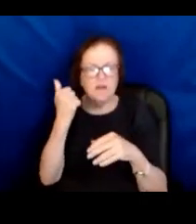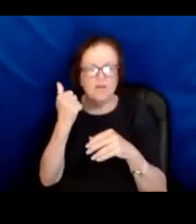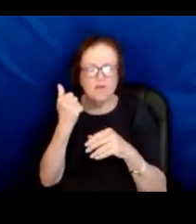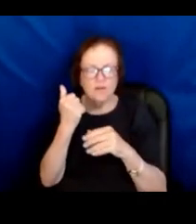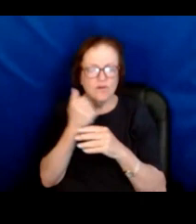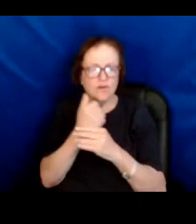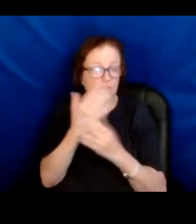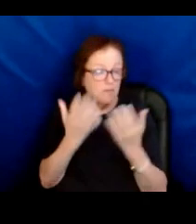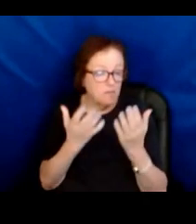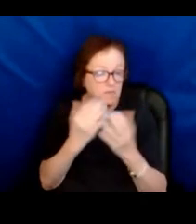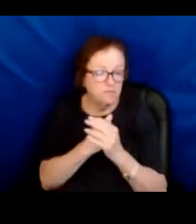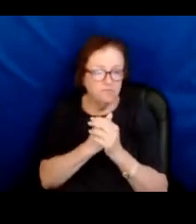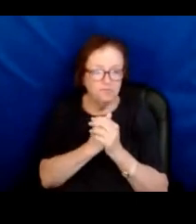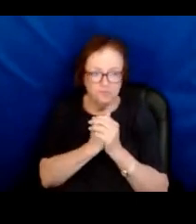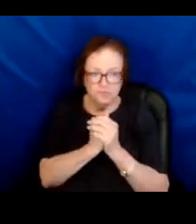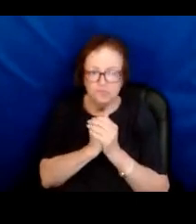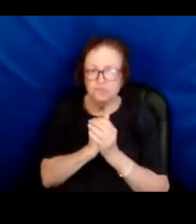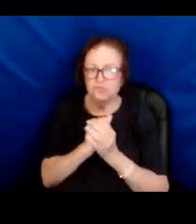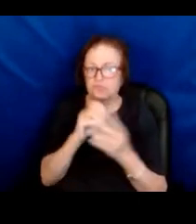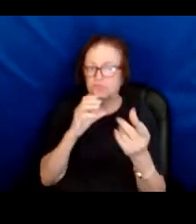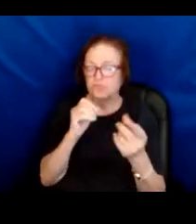our decision-making, kind of in general.